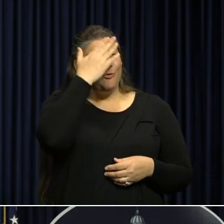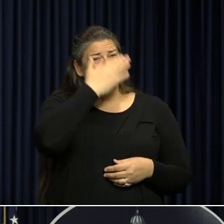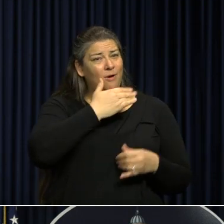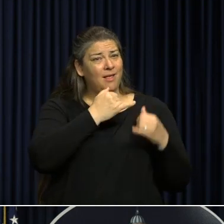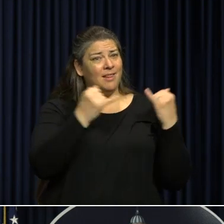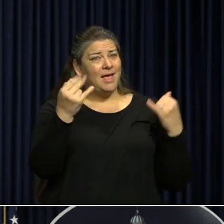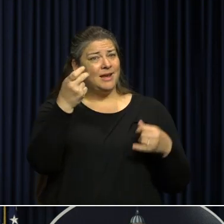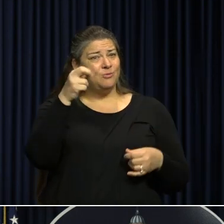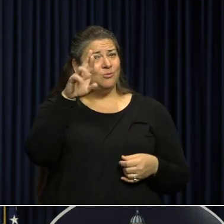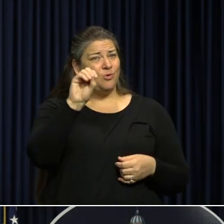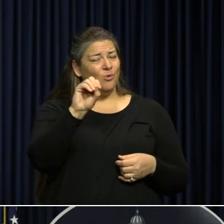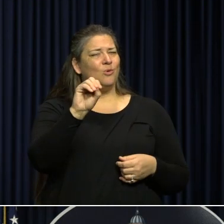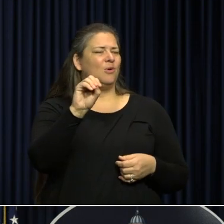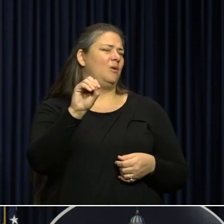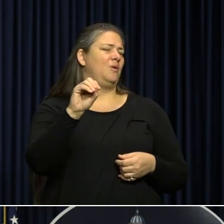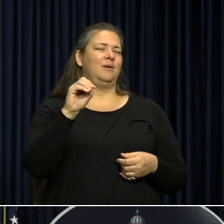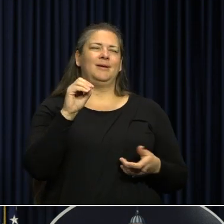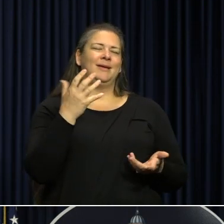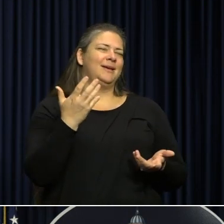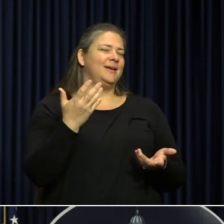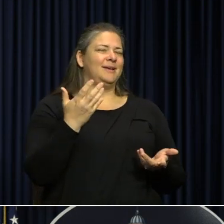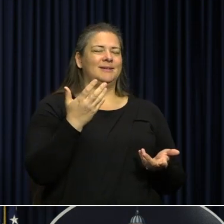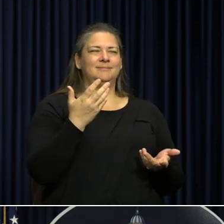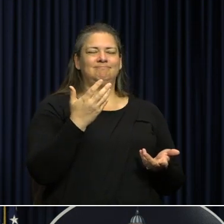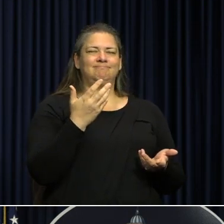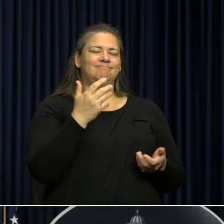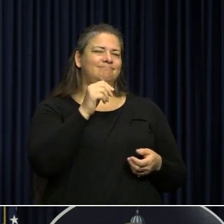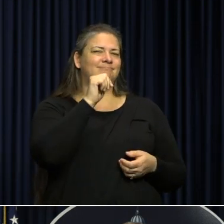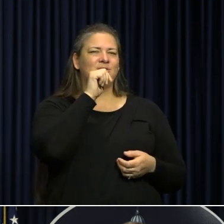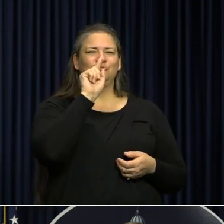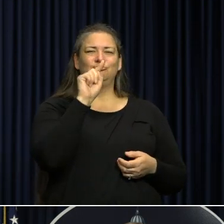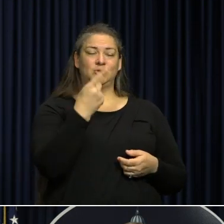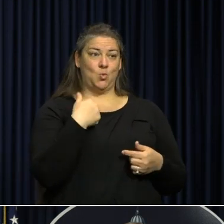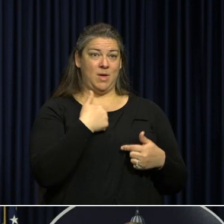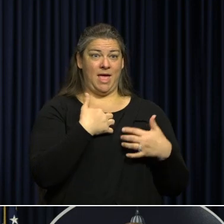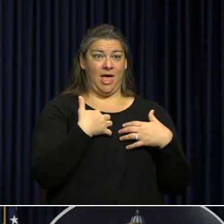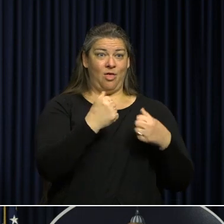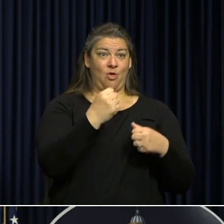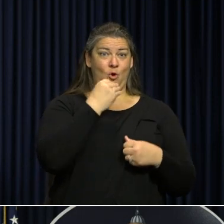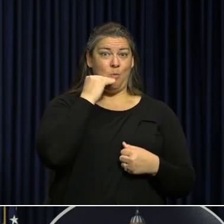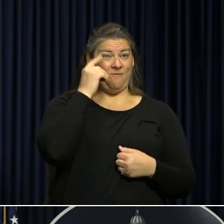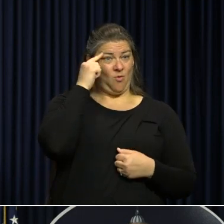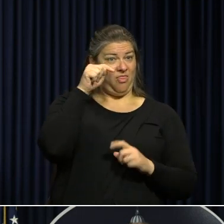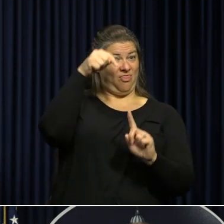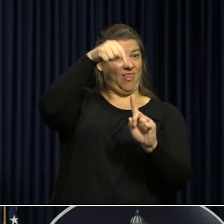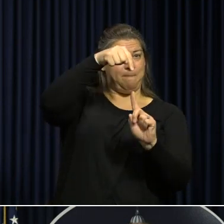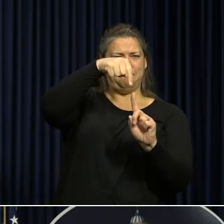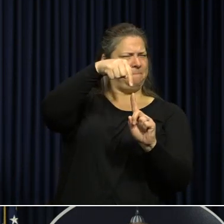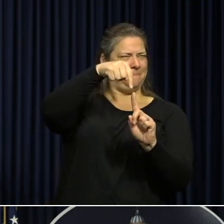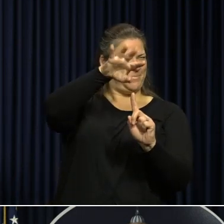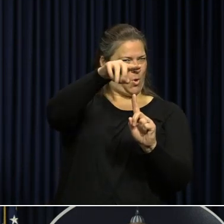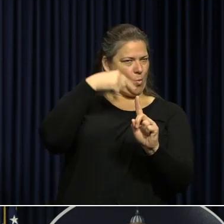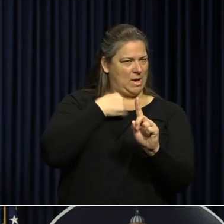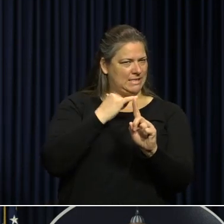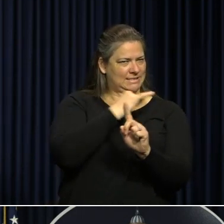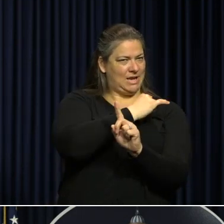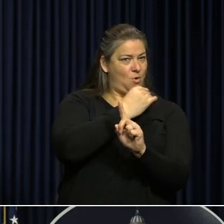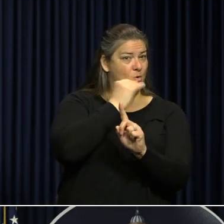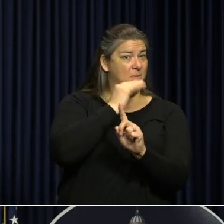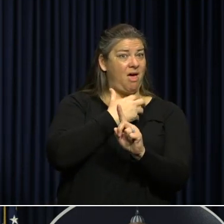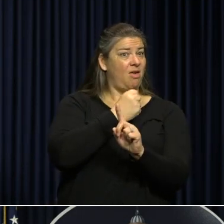heroes, we're not just staying healthy at home for them. We're staying healthy at home for